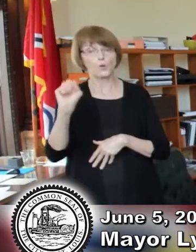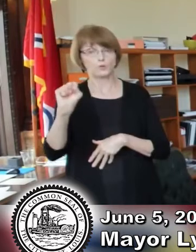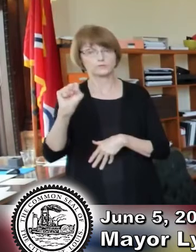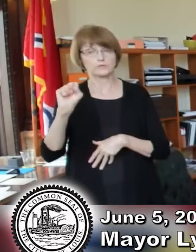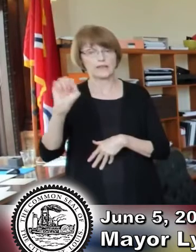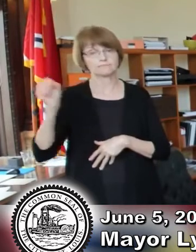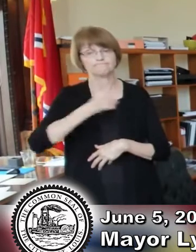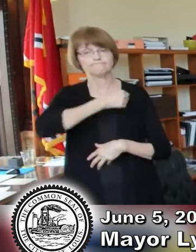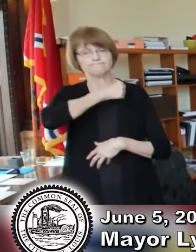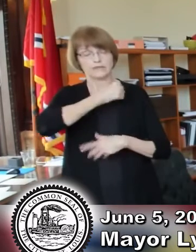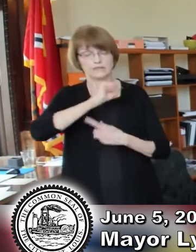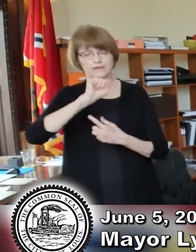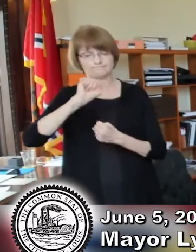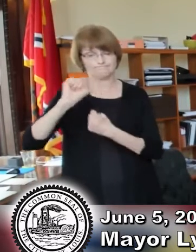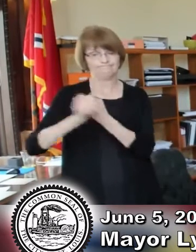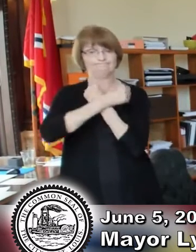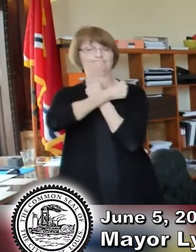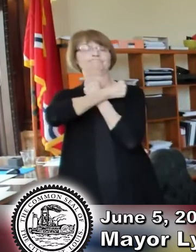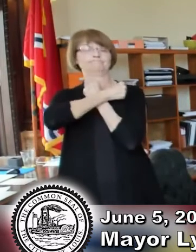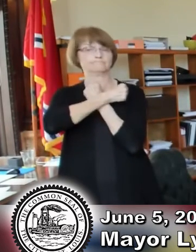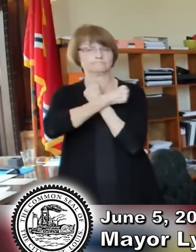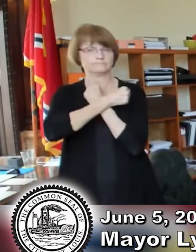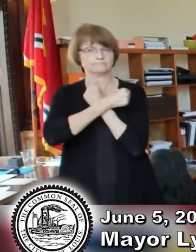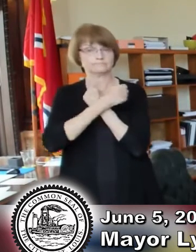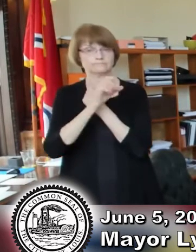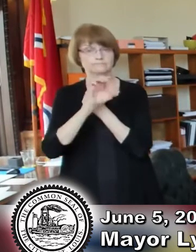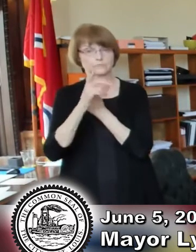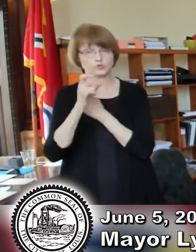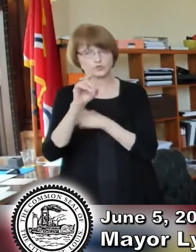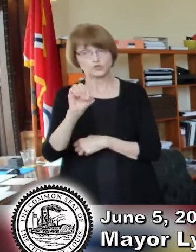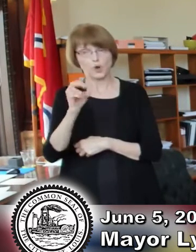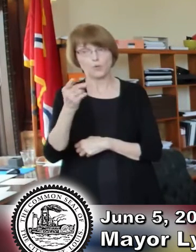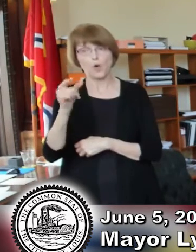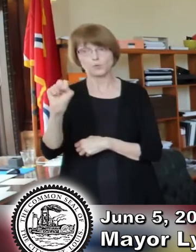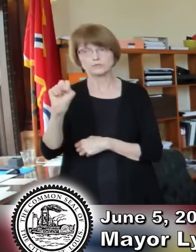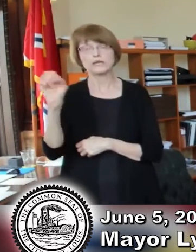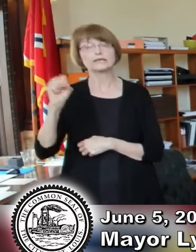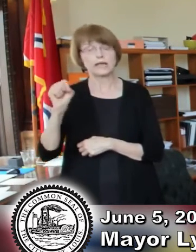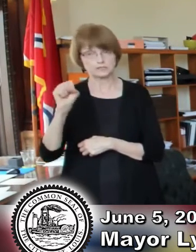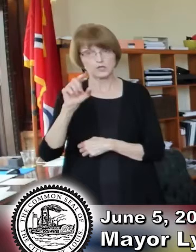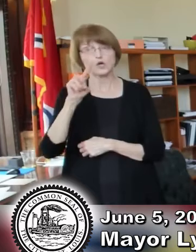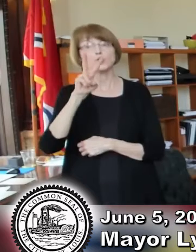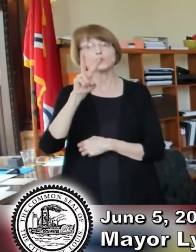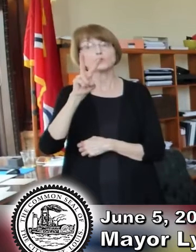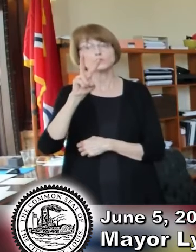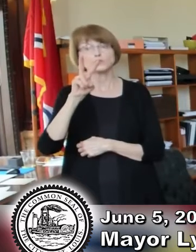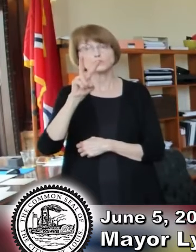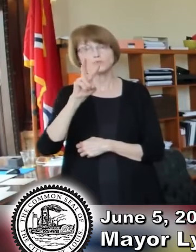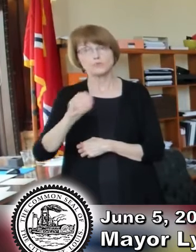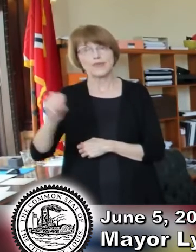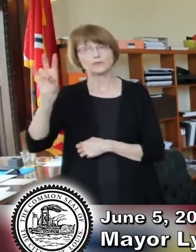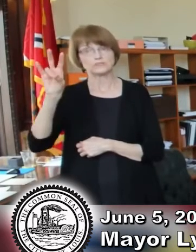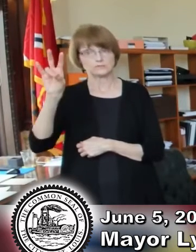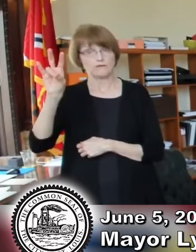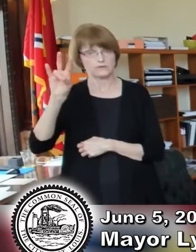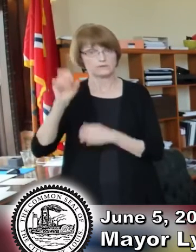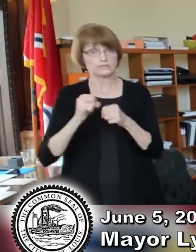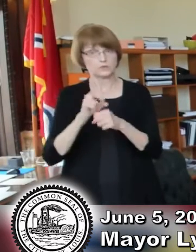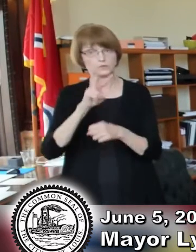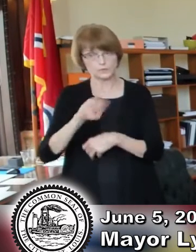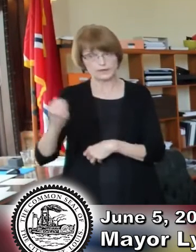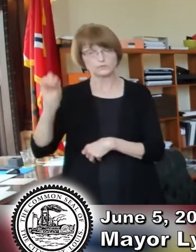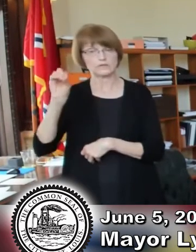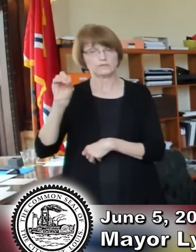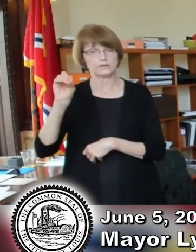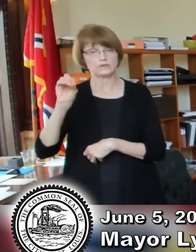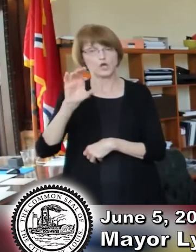There was an order in I think it was 2007. 2007, I think it was, that